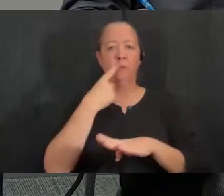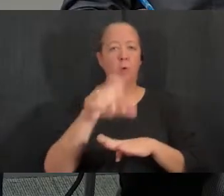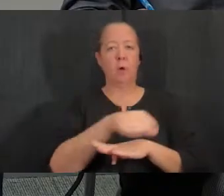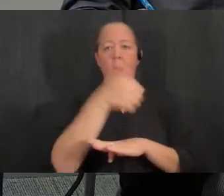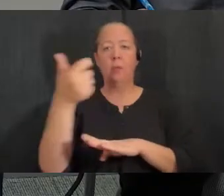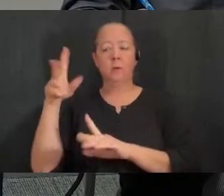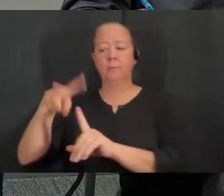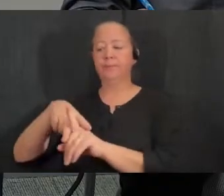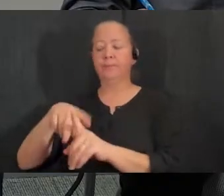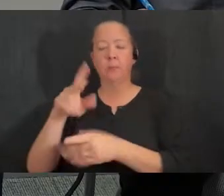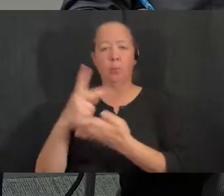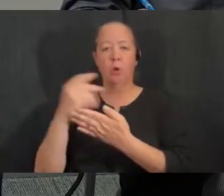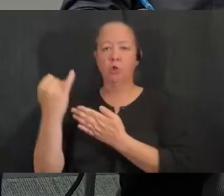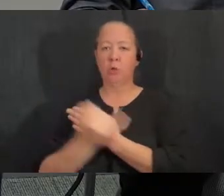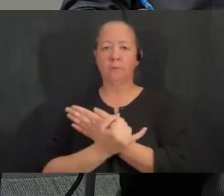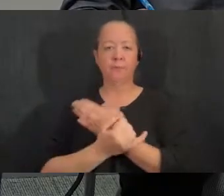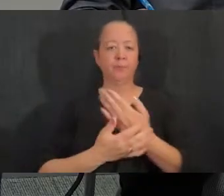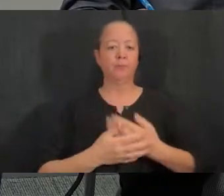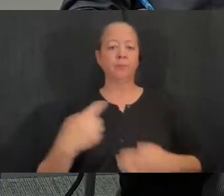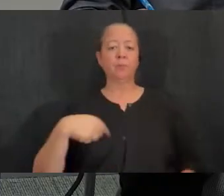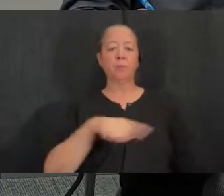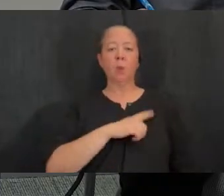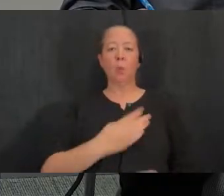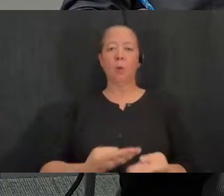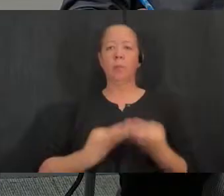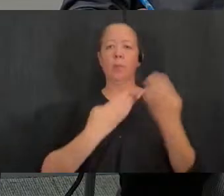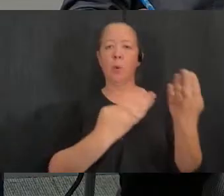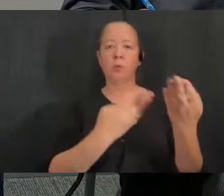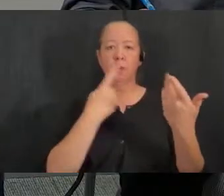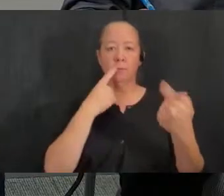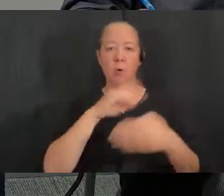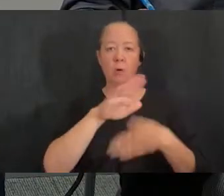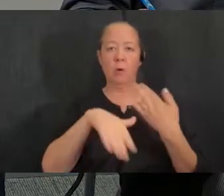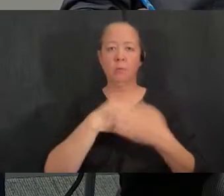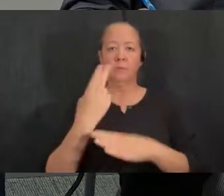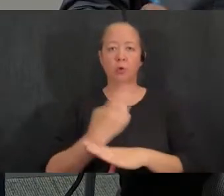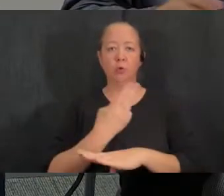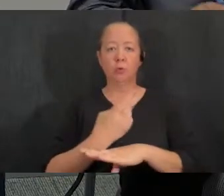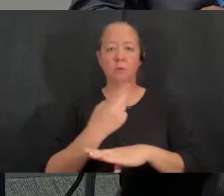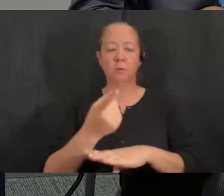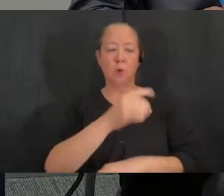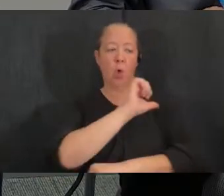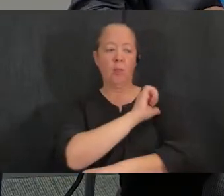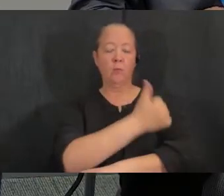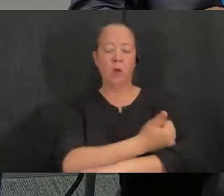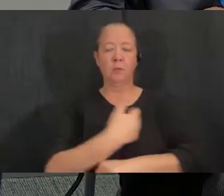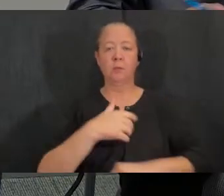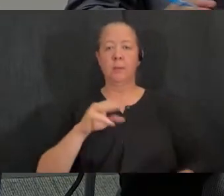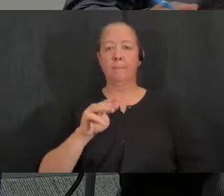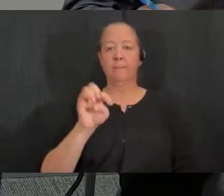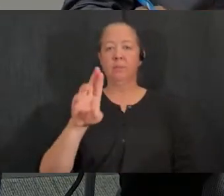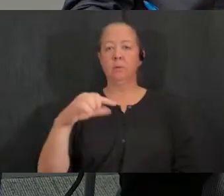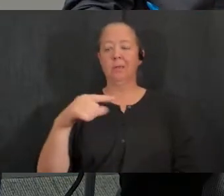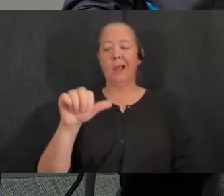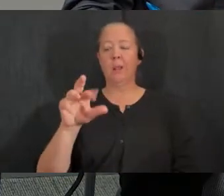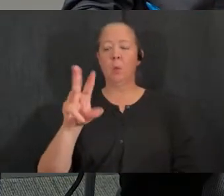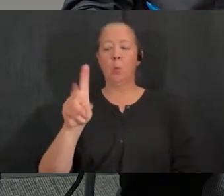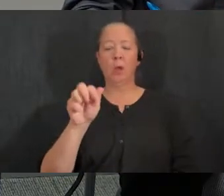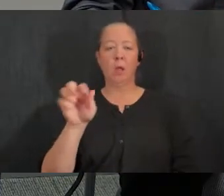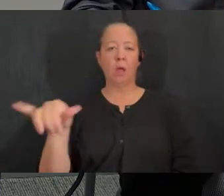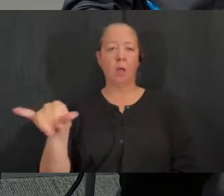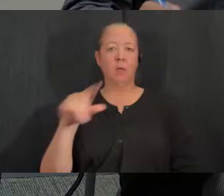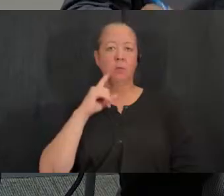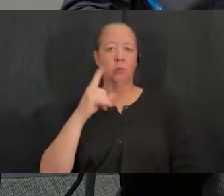I'm proposing that you to utilize for you all to authorize Mr. Galloway to execute any contracts or